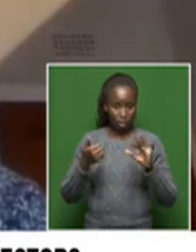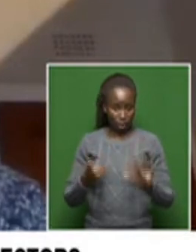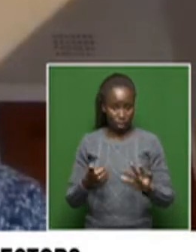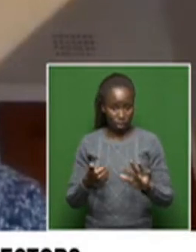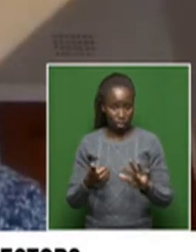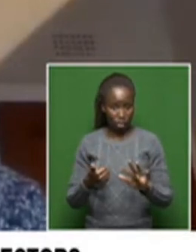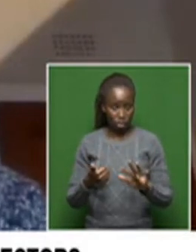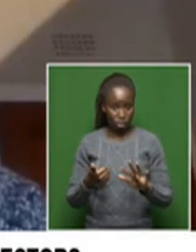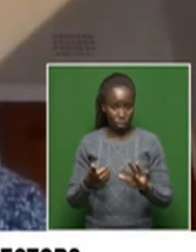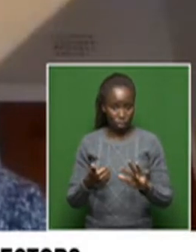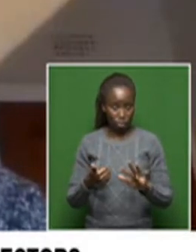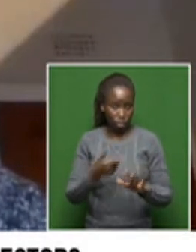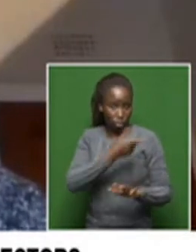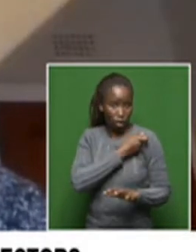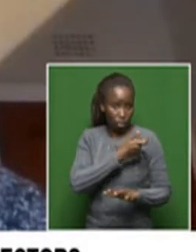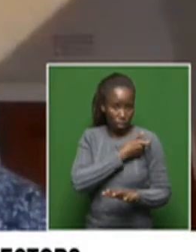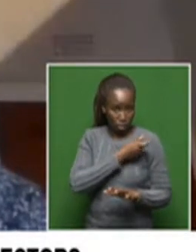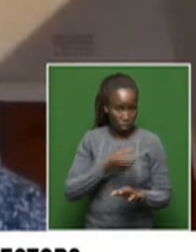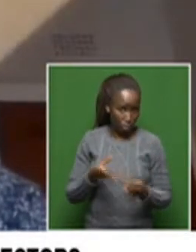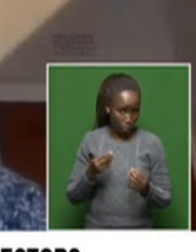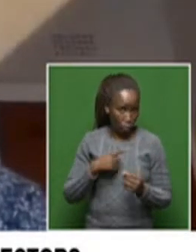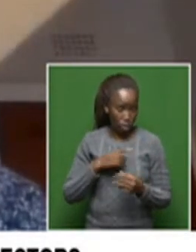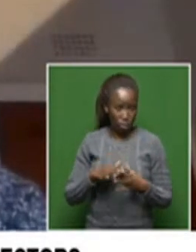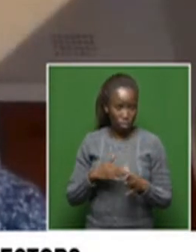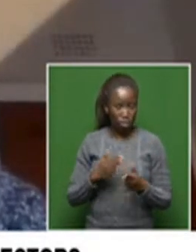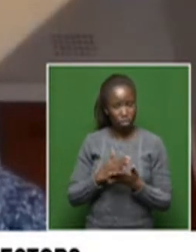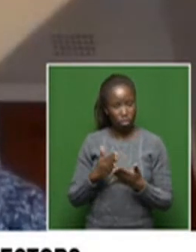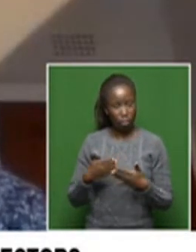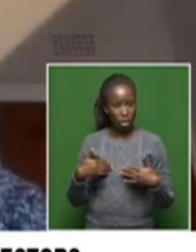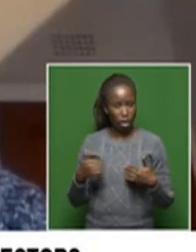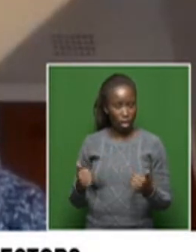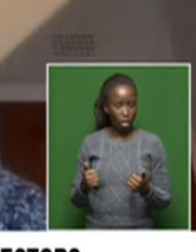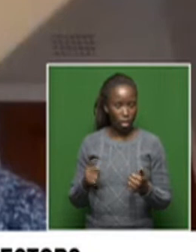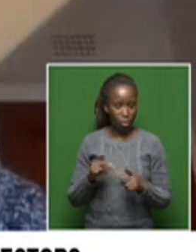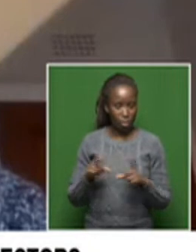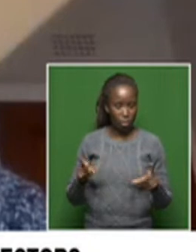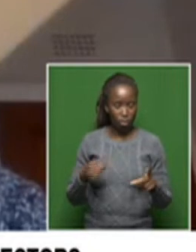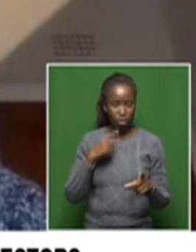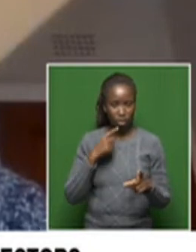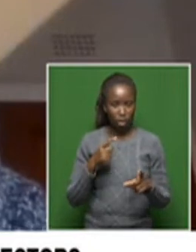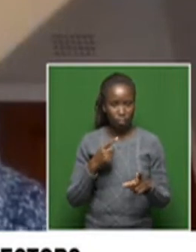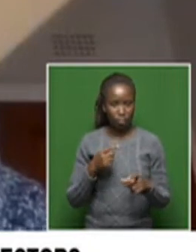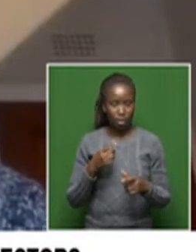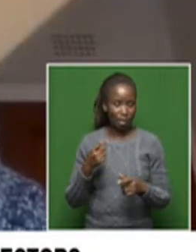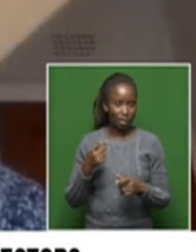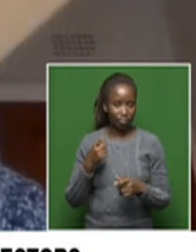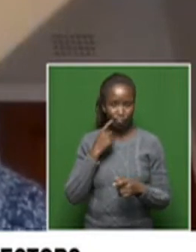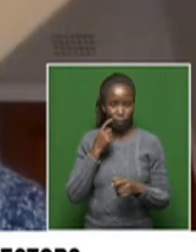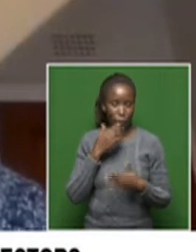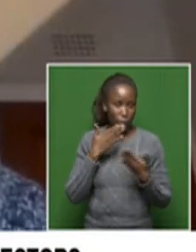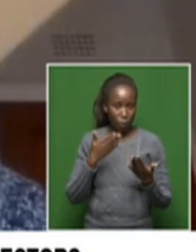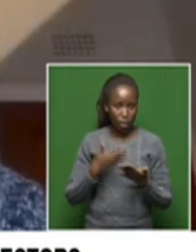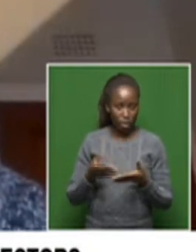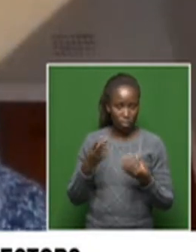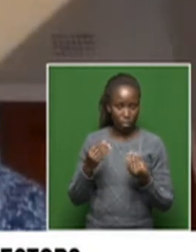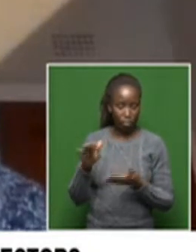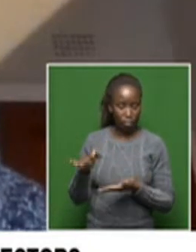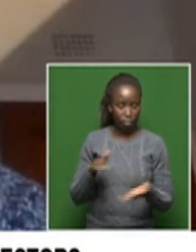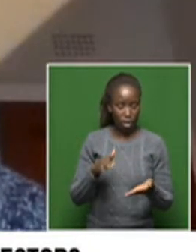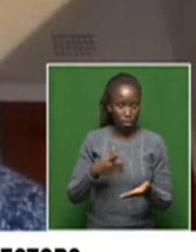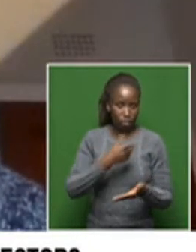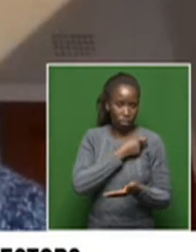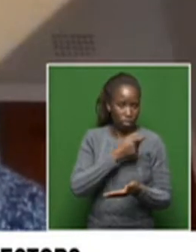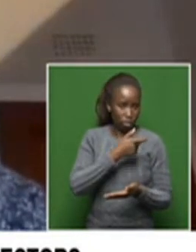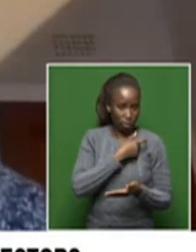confirm, because some healthcare workers are saying it's tricky to actually get that 6th dose out. And then the last one